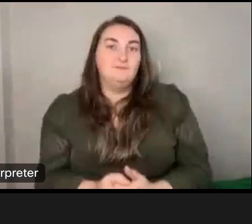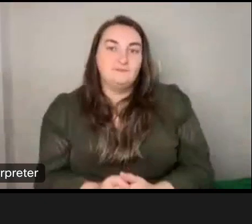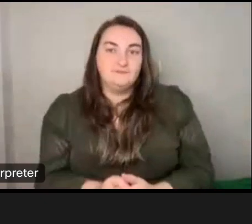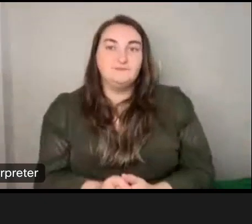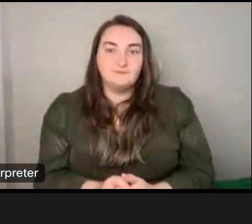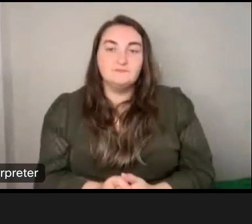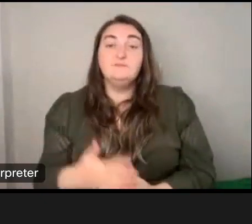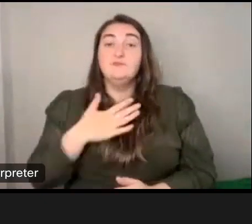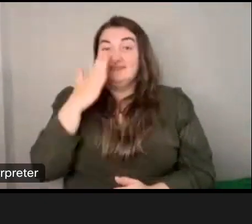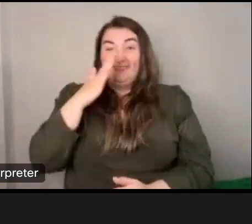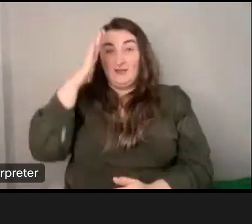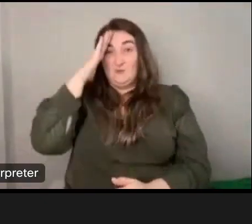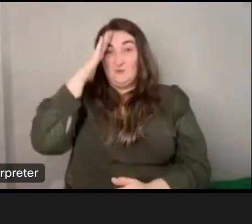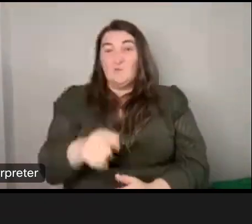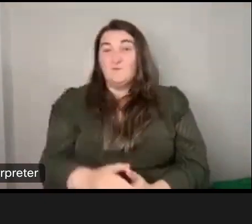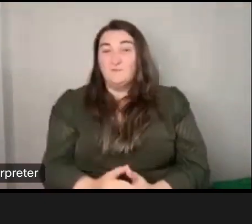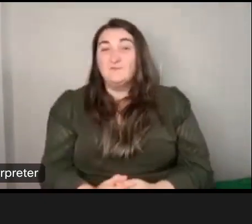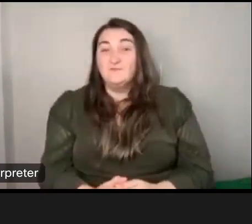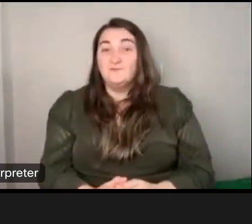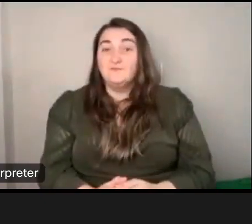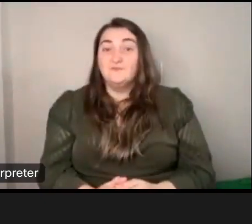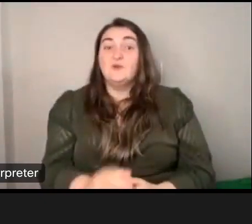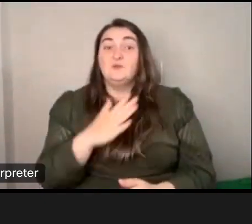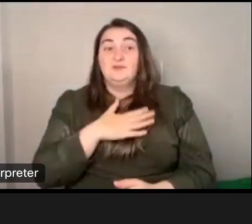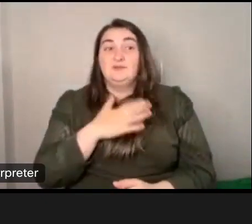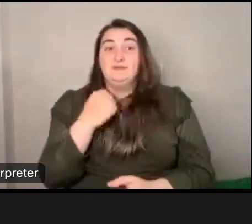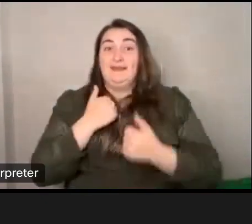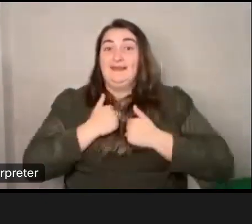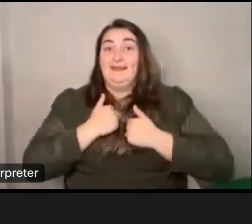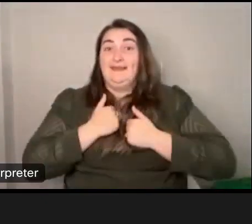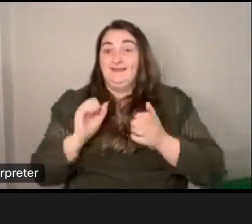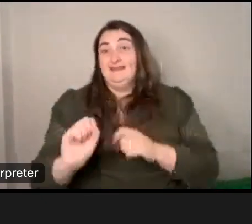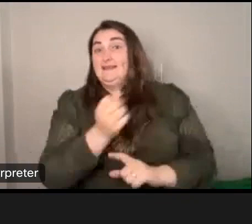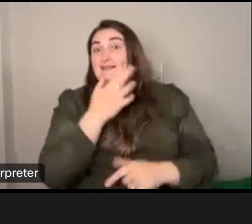to let people know that. So I'll just pop my own slides up here. If you give me a moment,